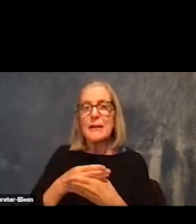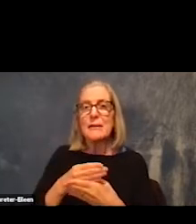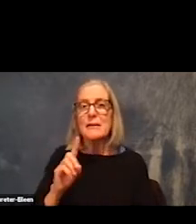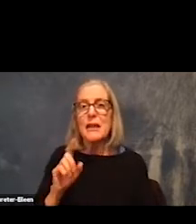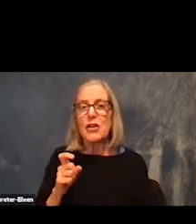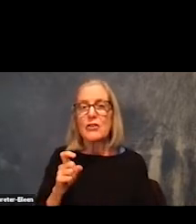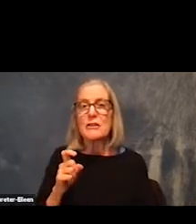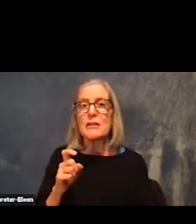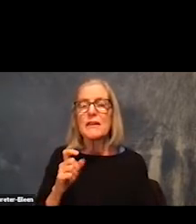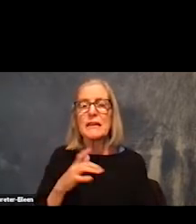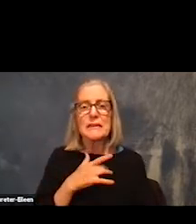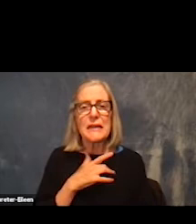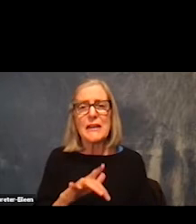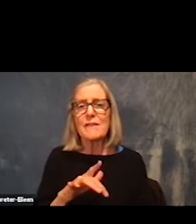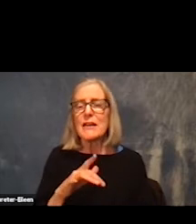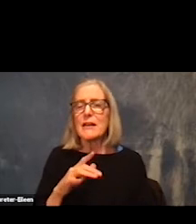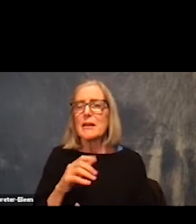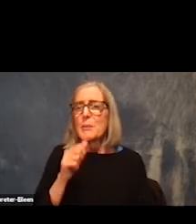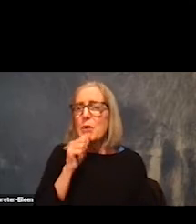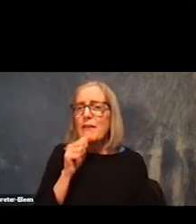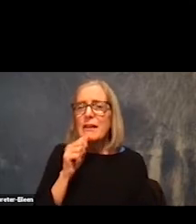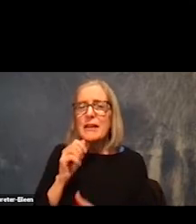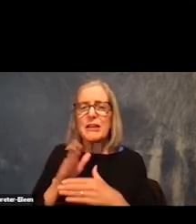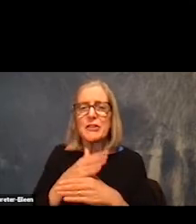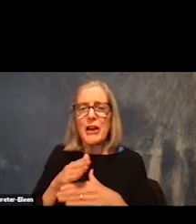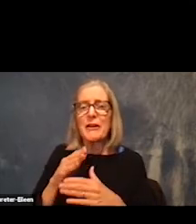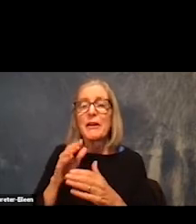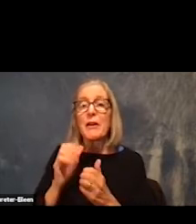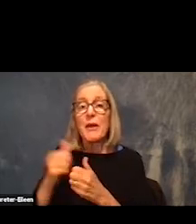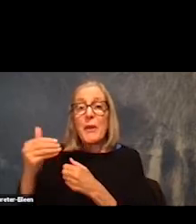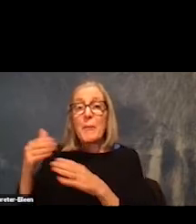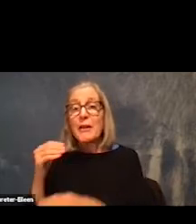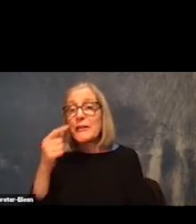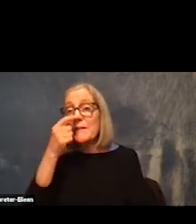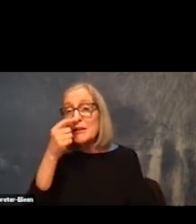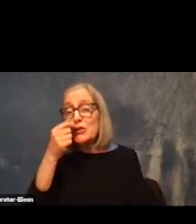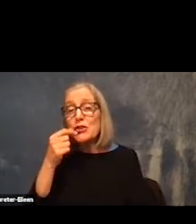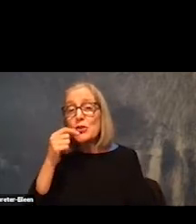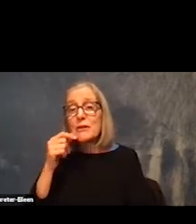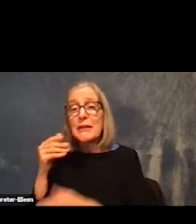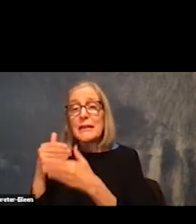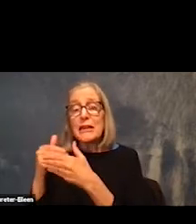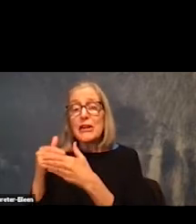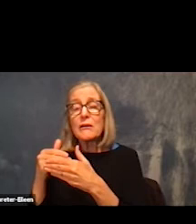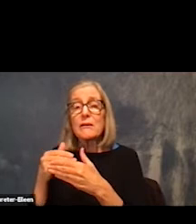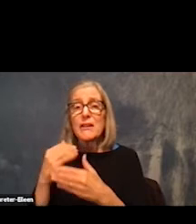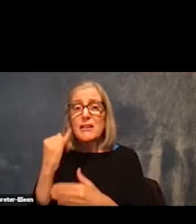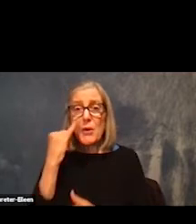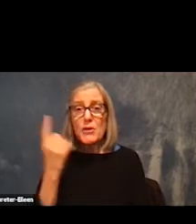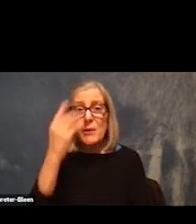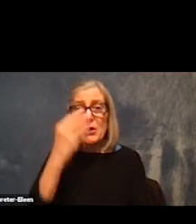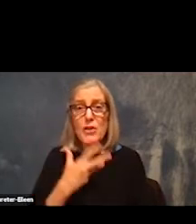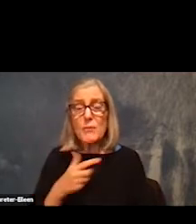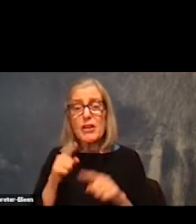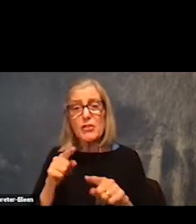privately delivered with a box of tissues nearby. What if it had been at that awkward IEP table or over the phone?